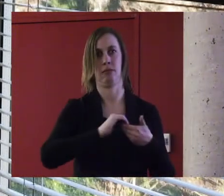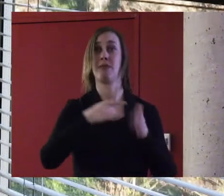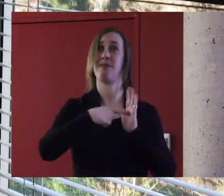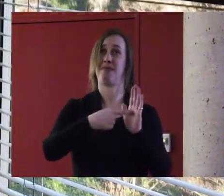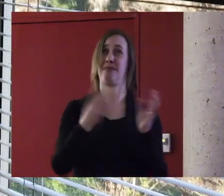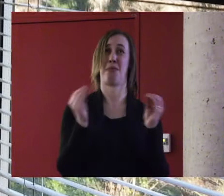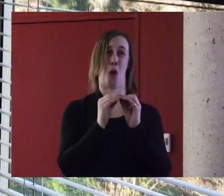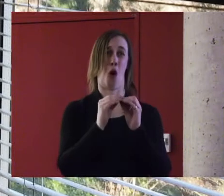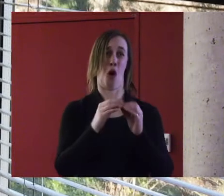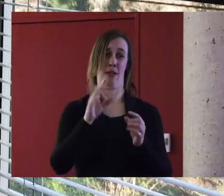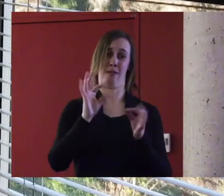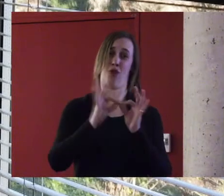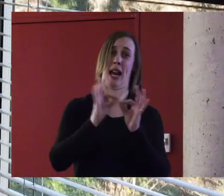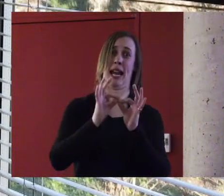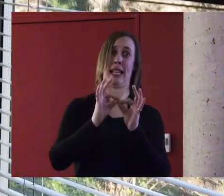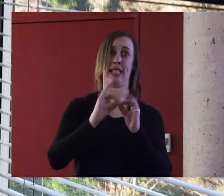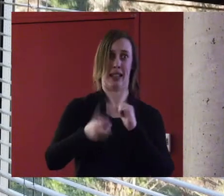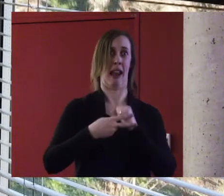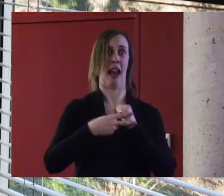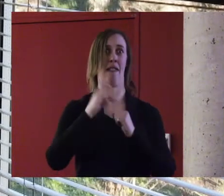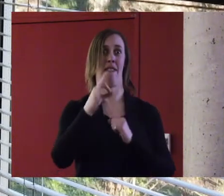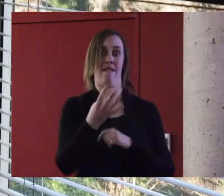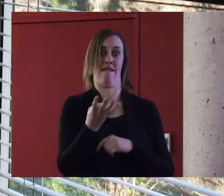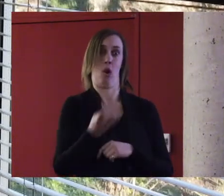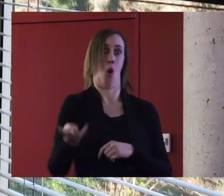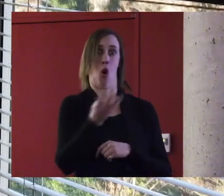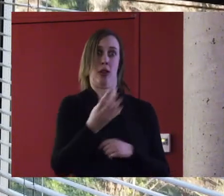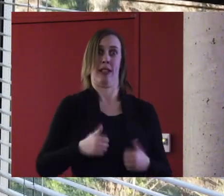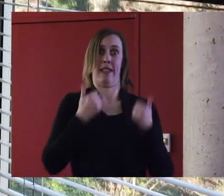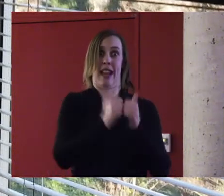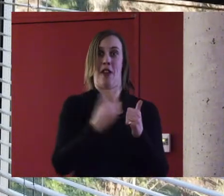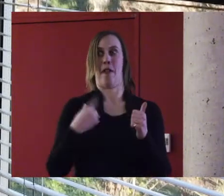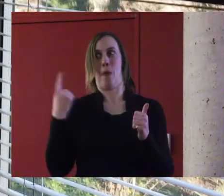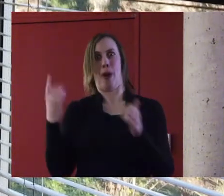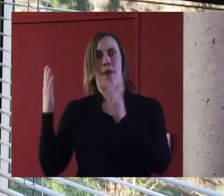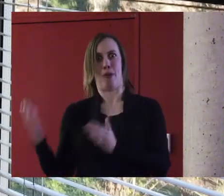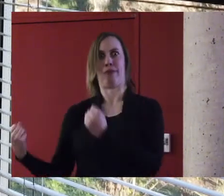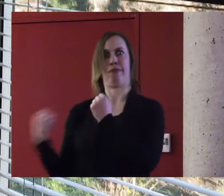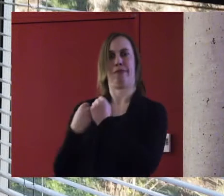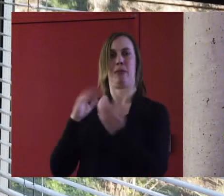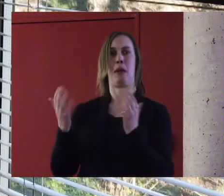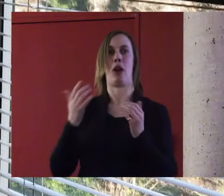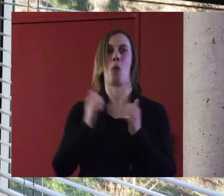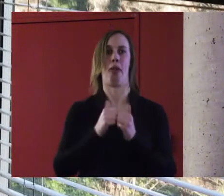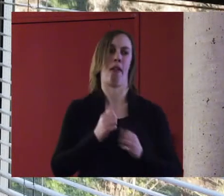say, 4 to live in the same place with shared care than 4 people to live in an institution.